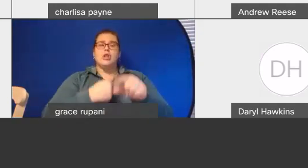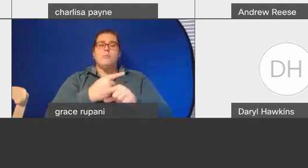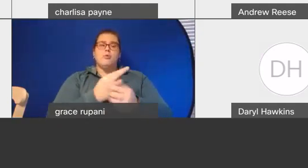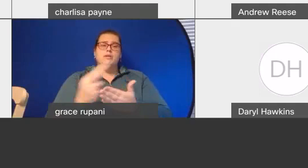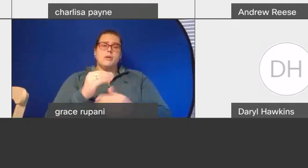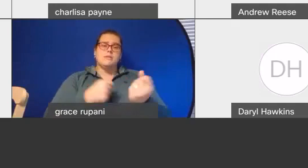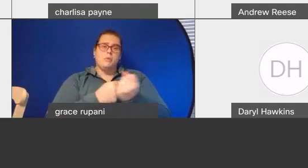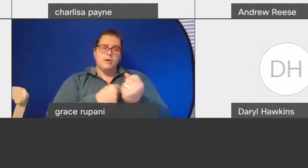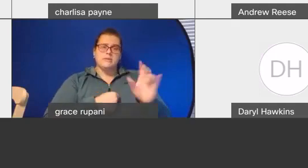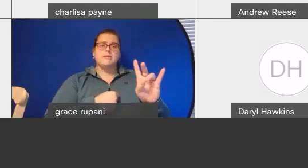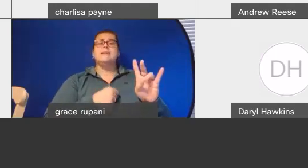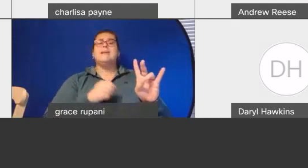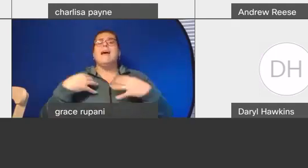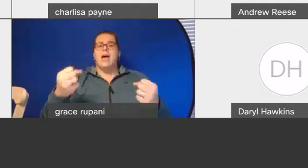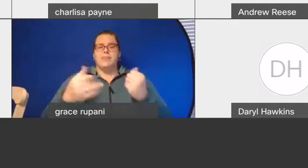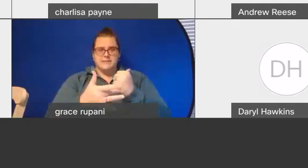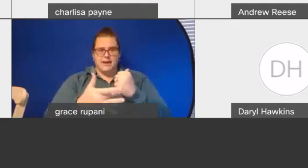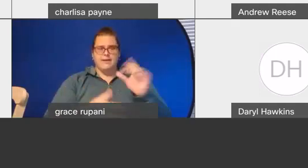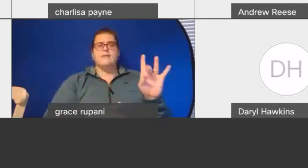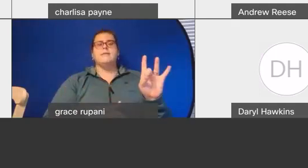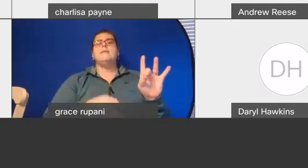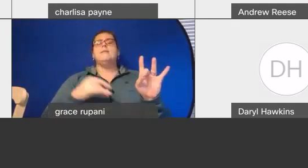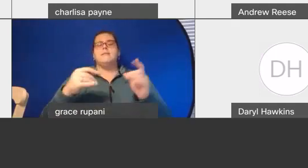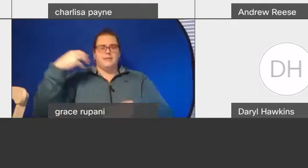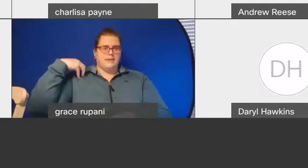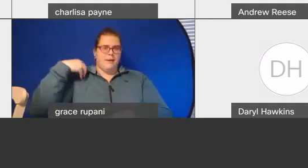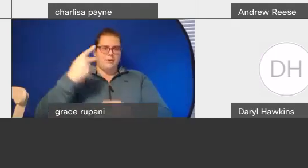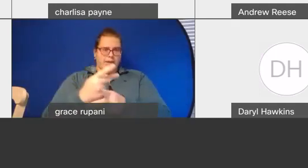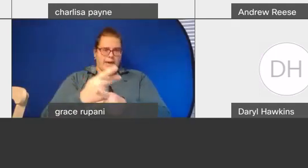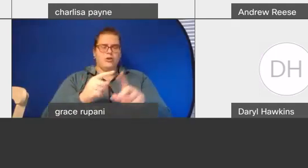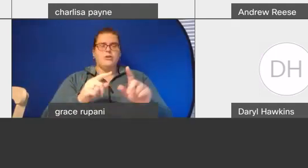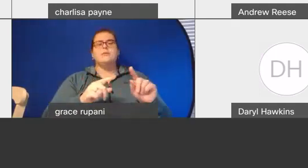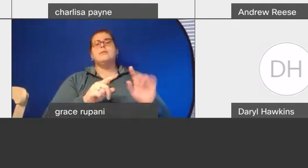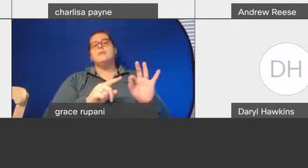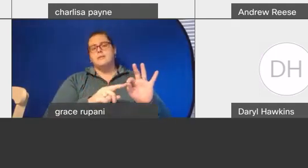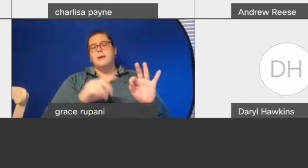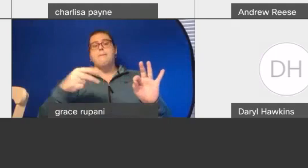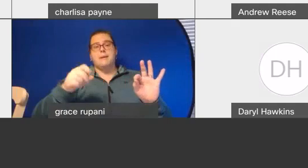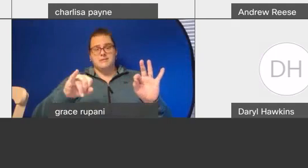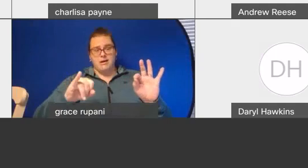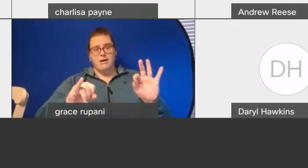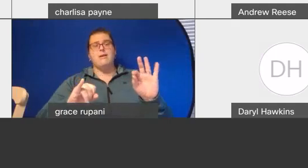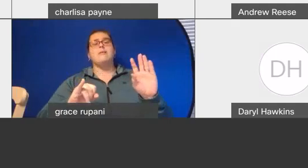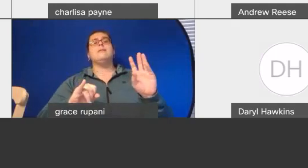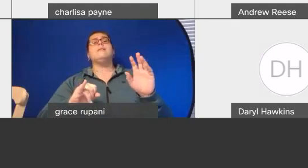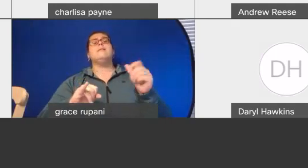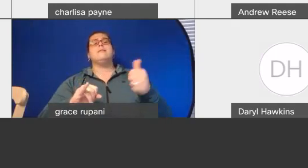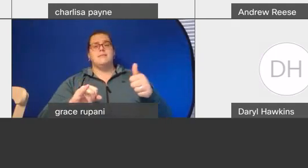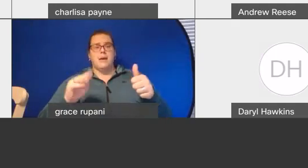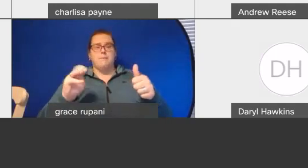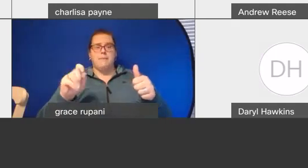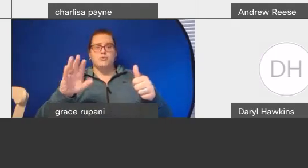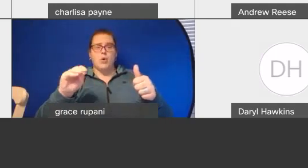Supports, Health Tech, Capital Care, PSI, Metro Day, and Brooklyn